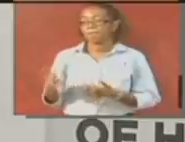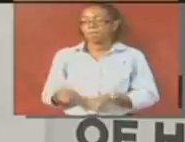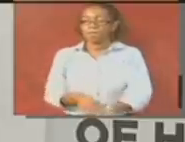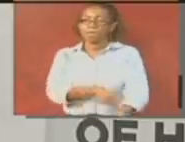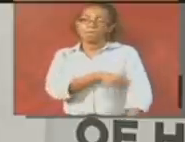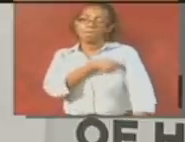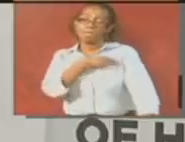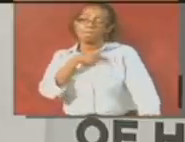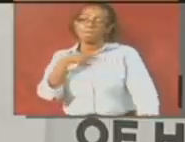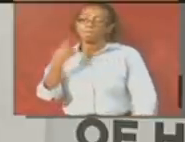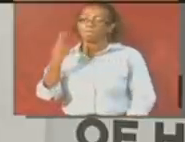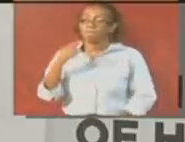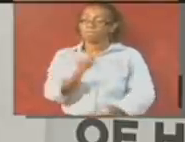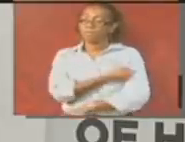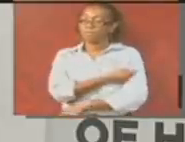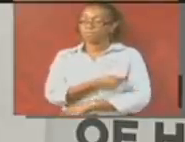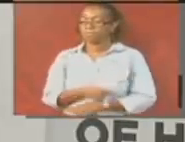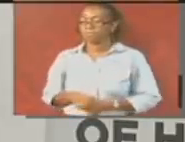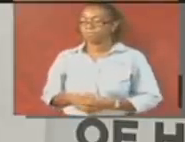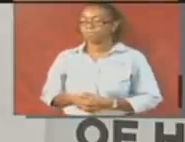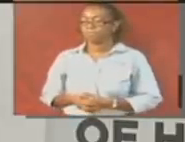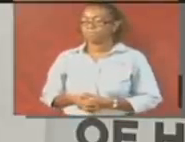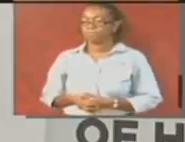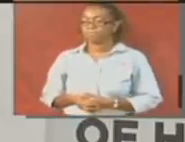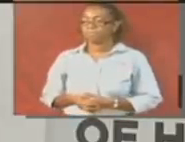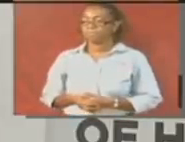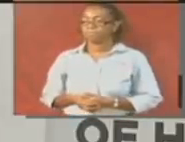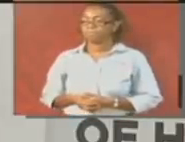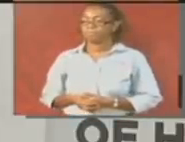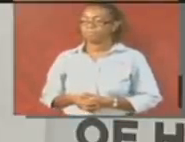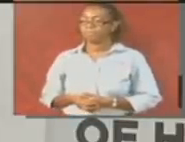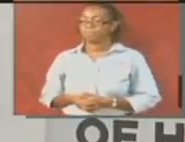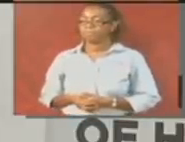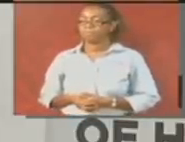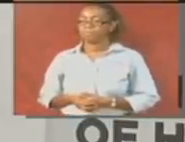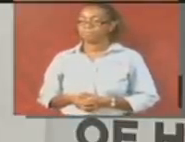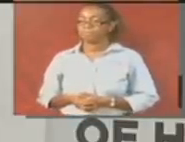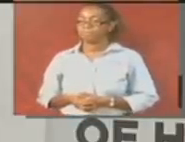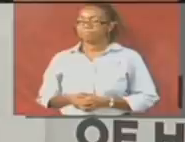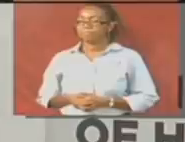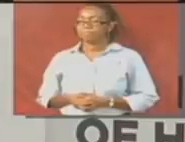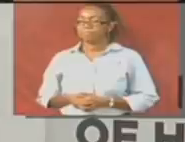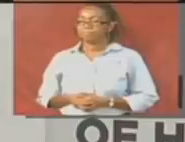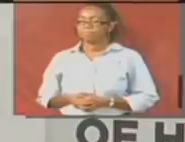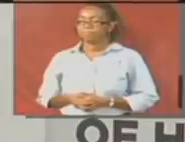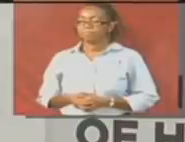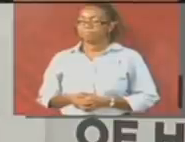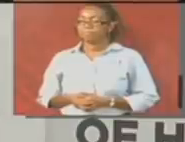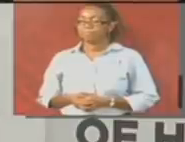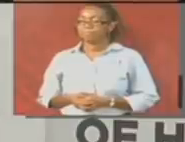or, have any issues with accessing the vaccines.